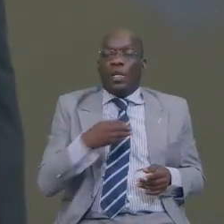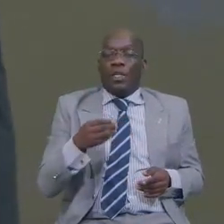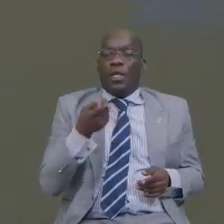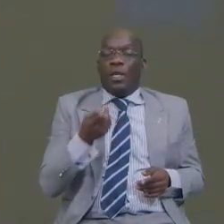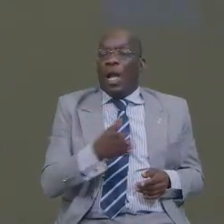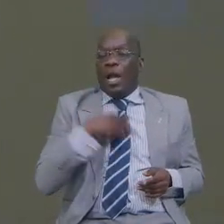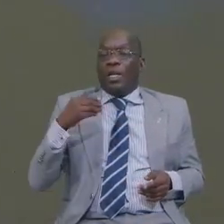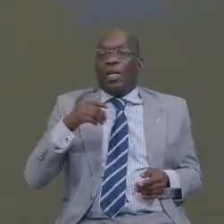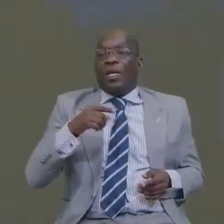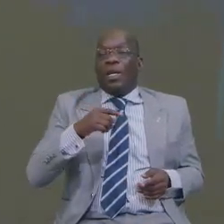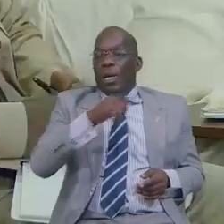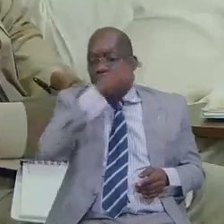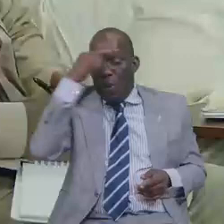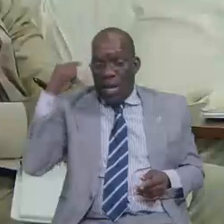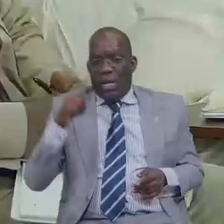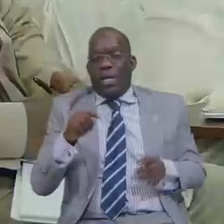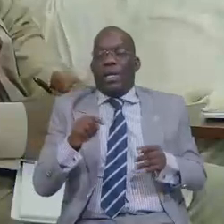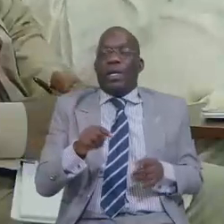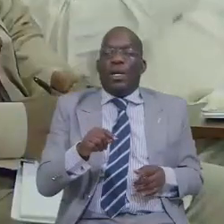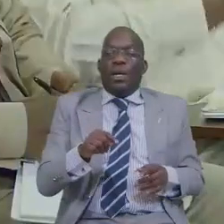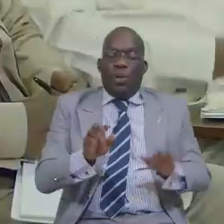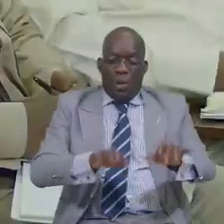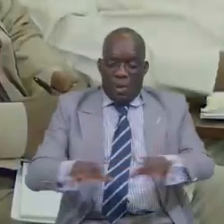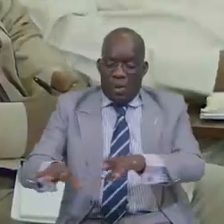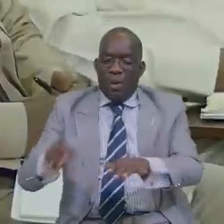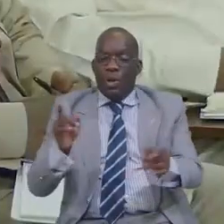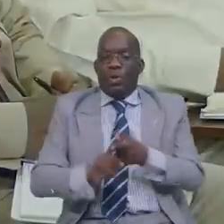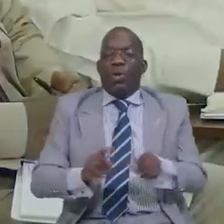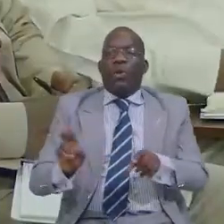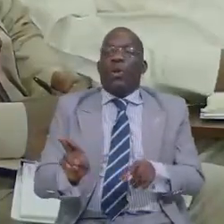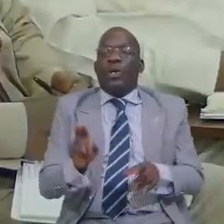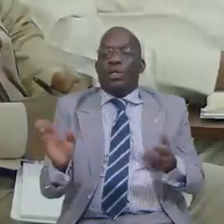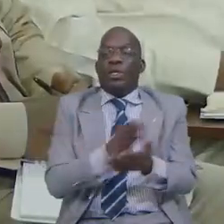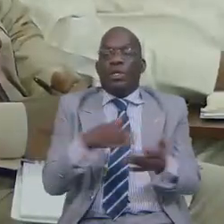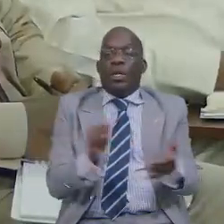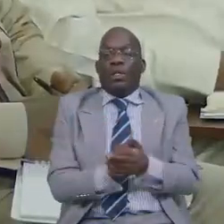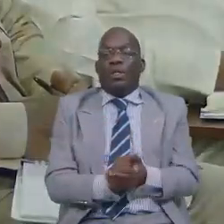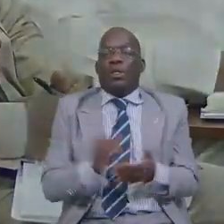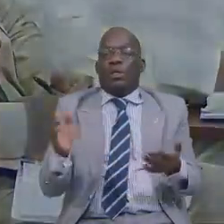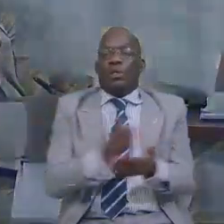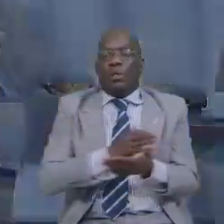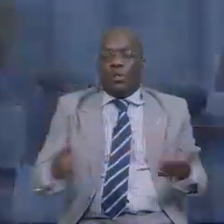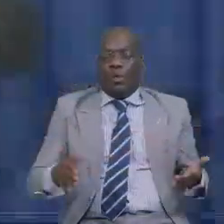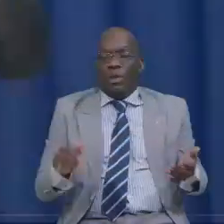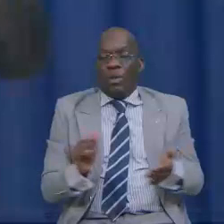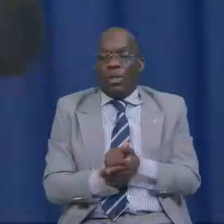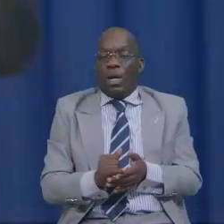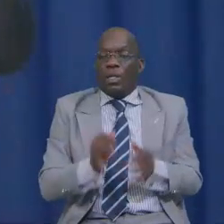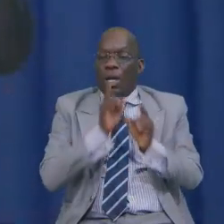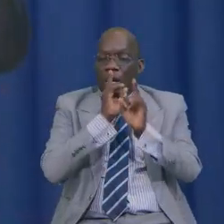a miracle, a music you never heard. That